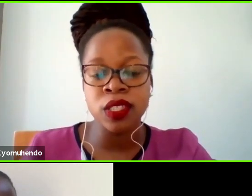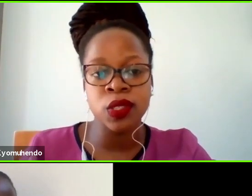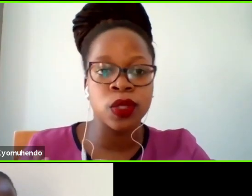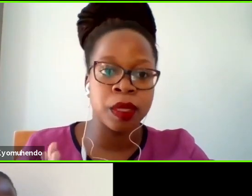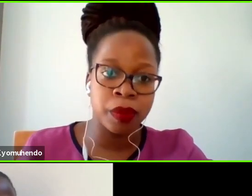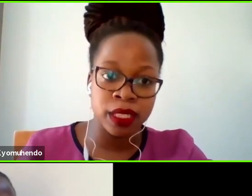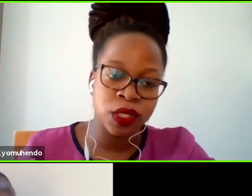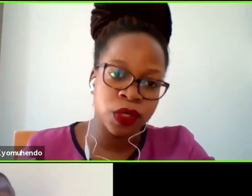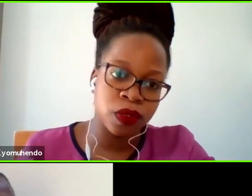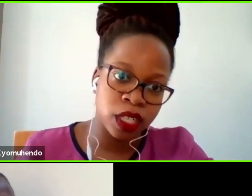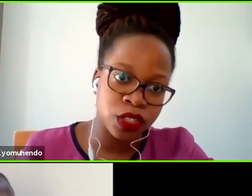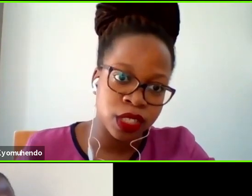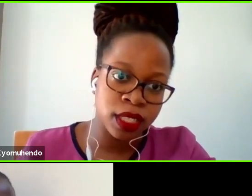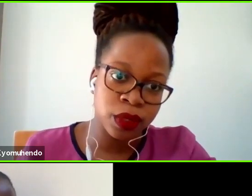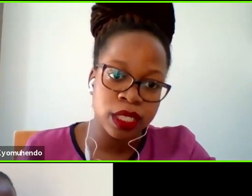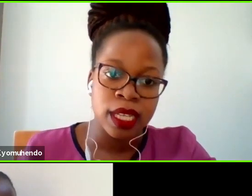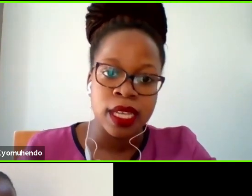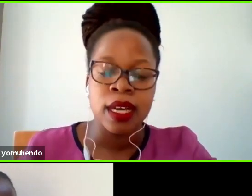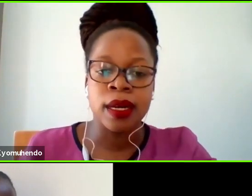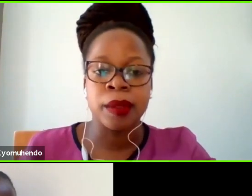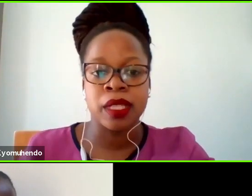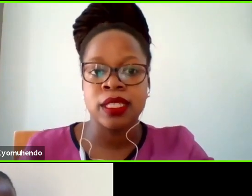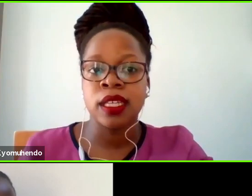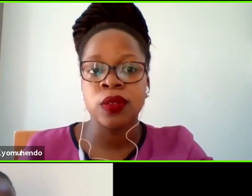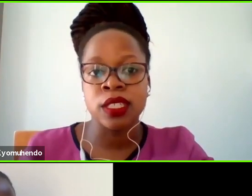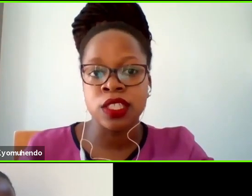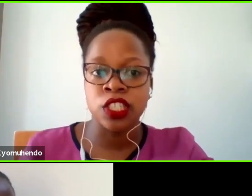MSCAN works on the basics of ultrasound.